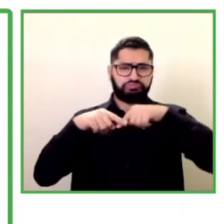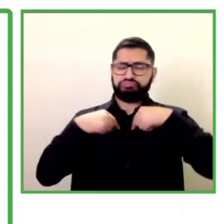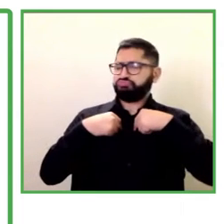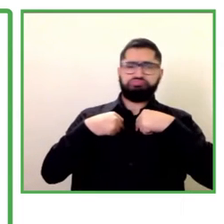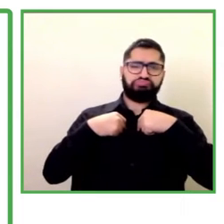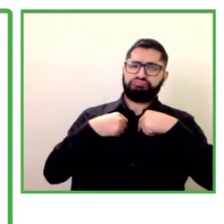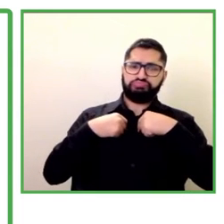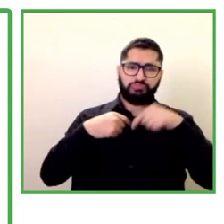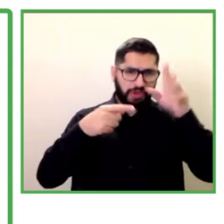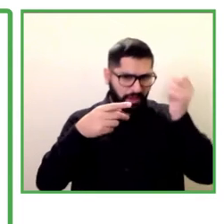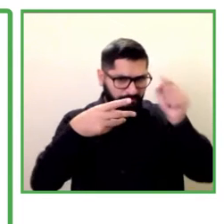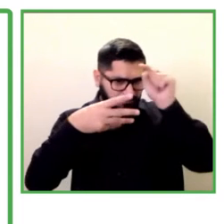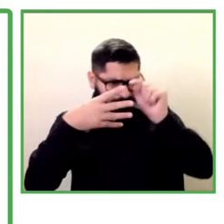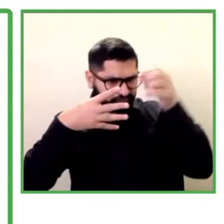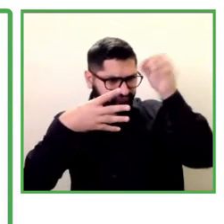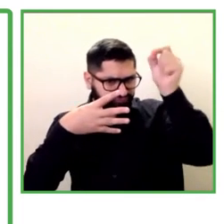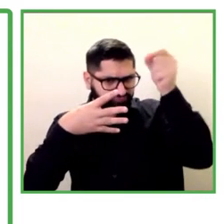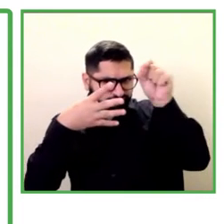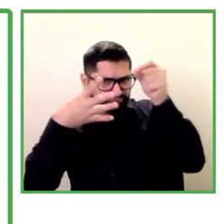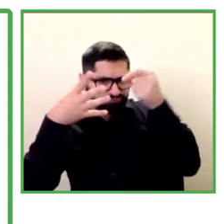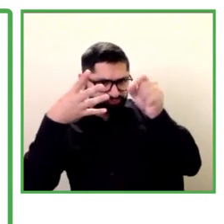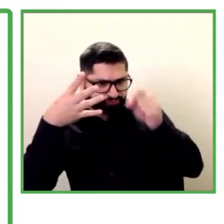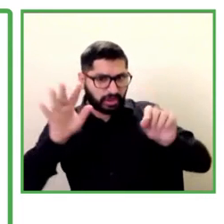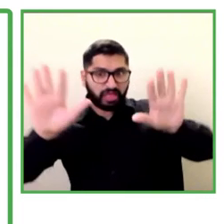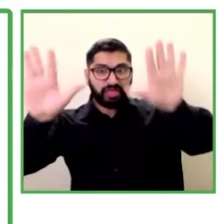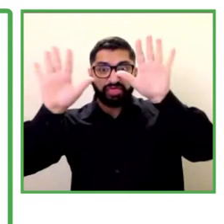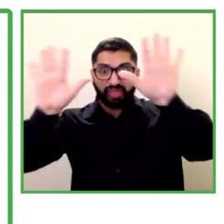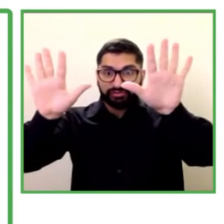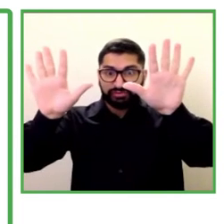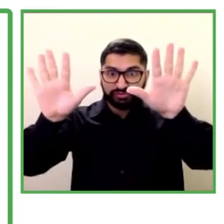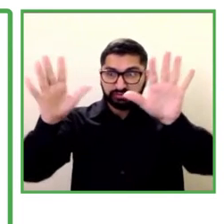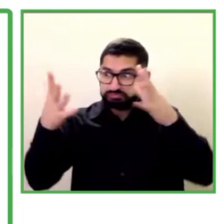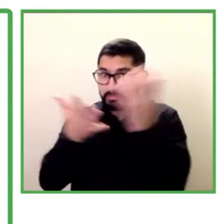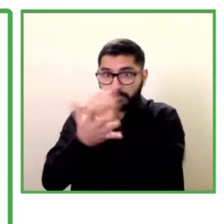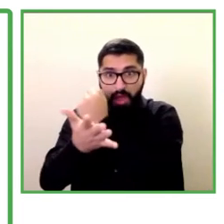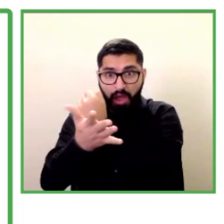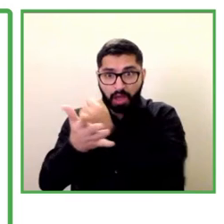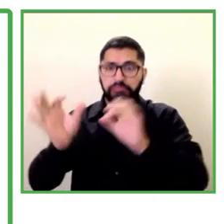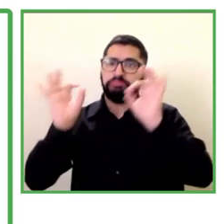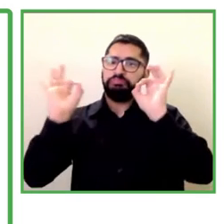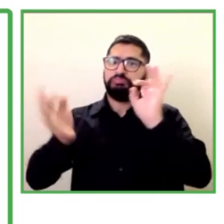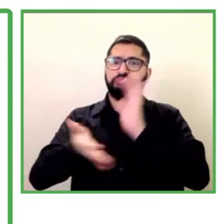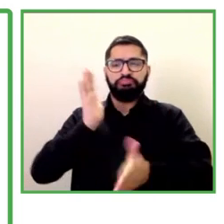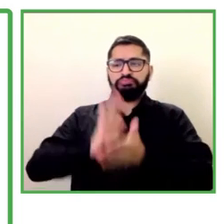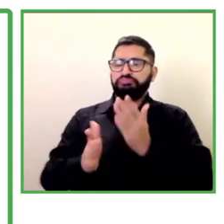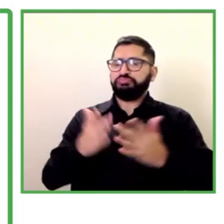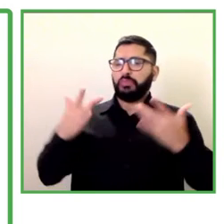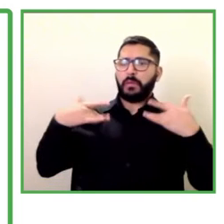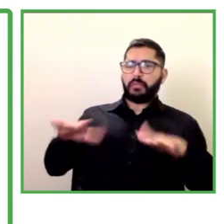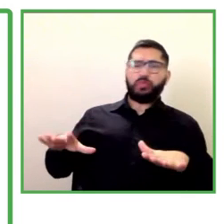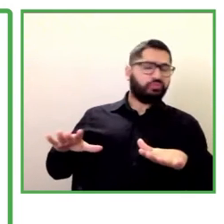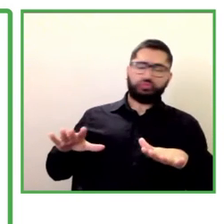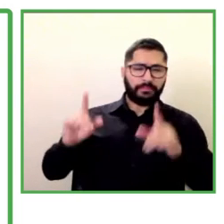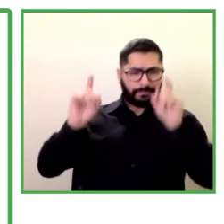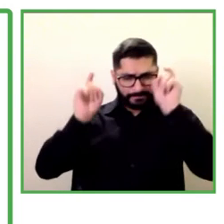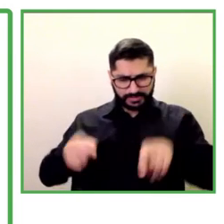you are inclusive. This is an evolutionary process that we need to keep on advancing on. The inclusive process is